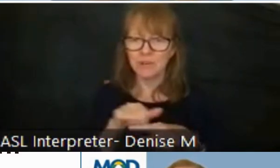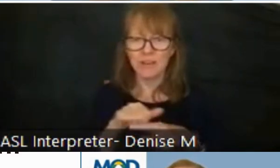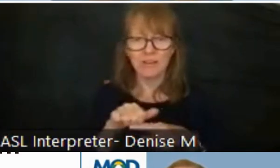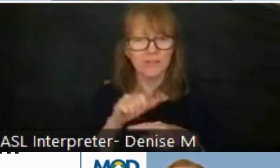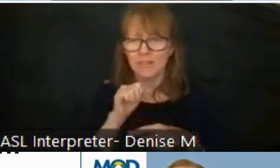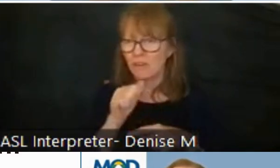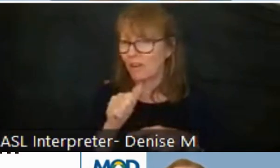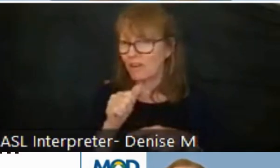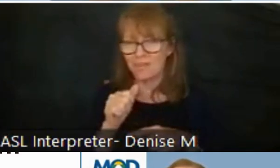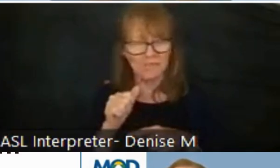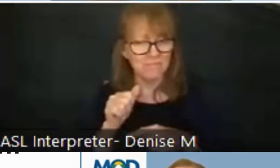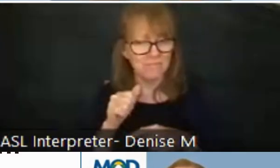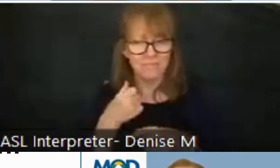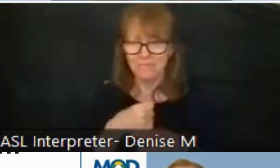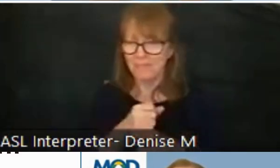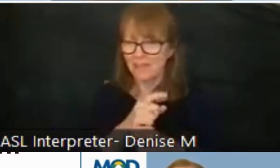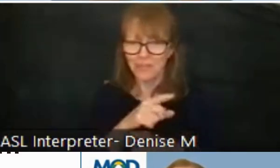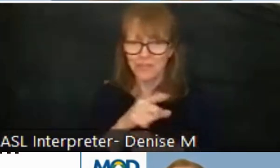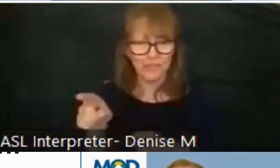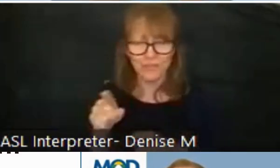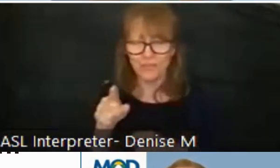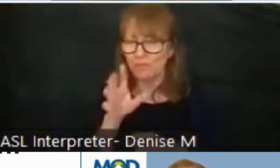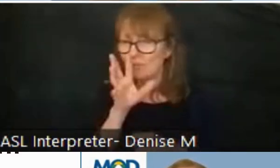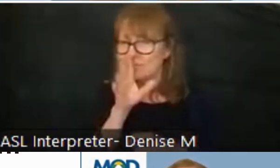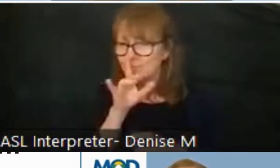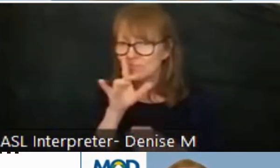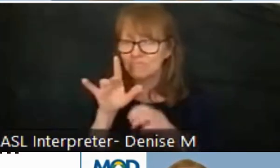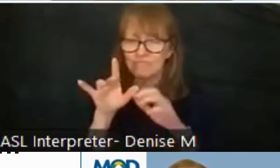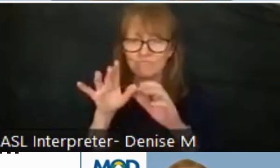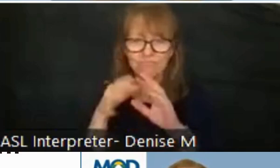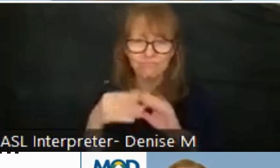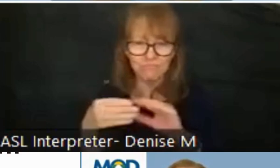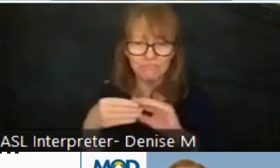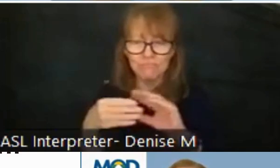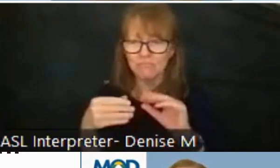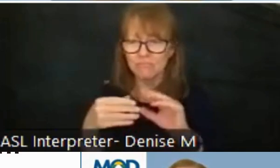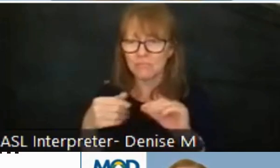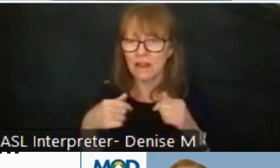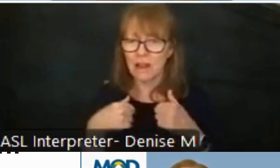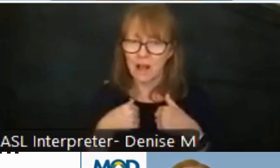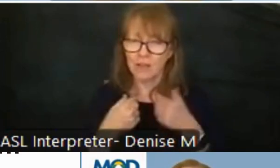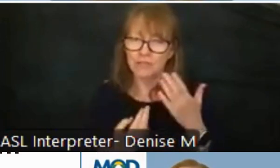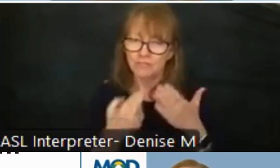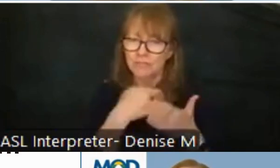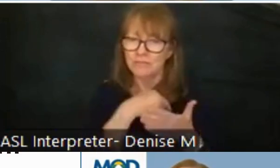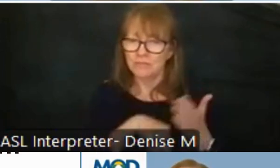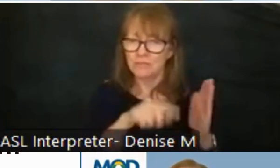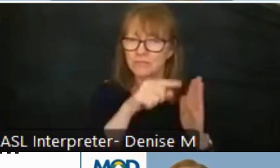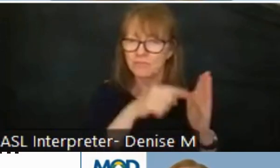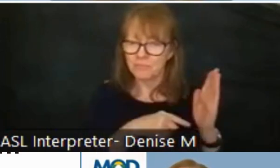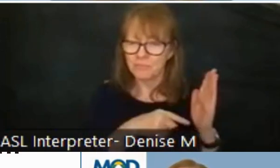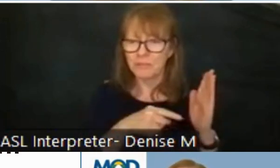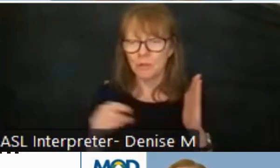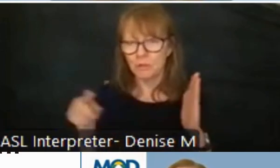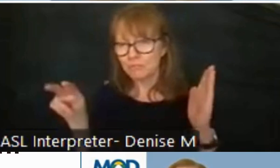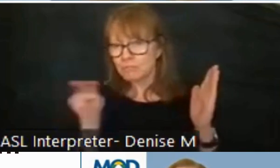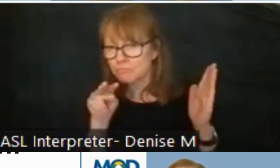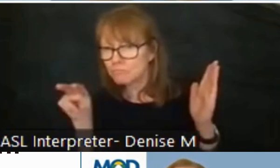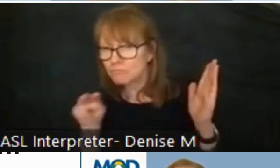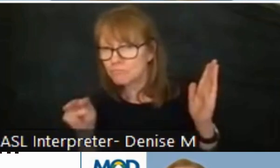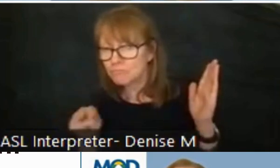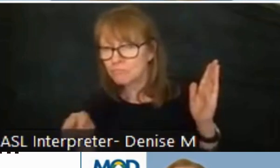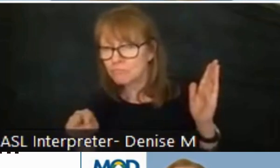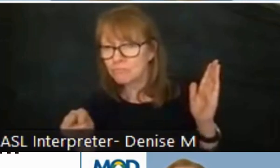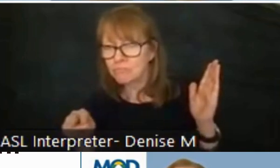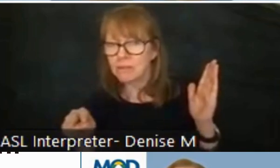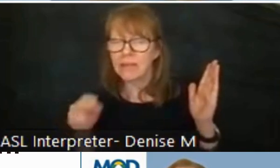in the chat, but I'll run through some questions so you can review what you've written independently. And if you have any notes on the example, you can feel